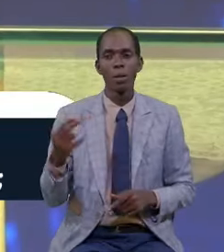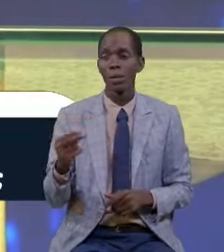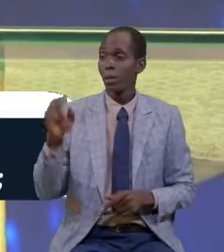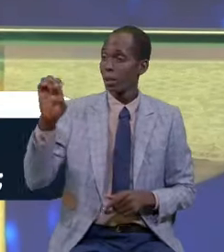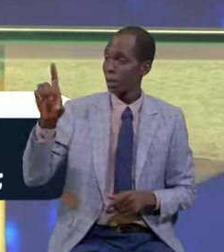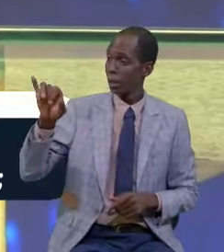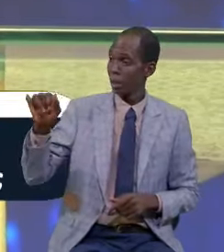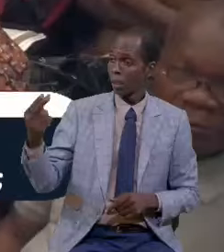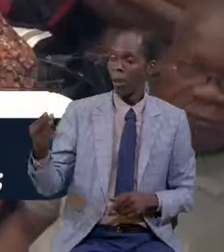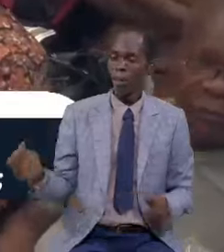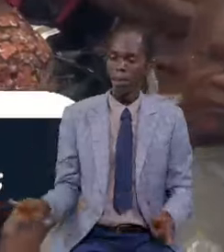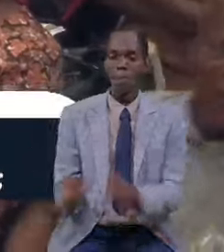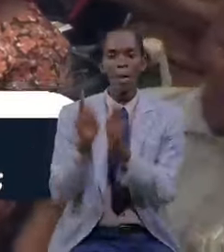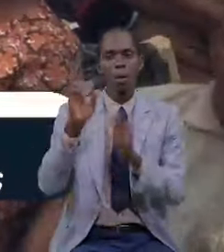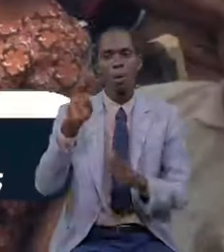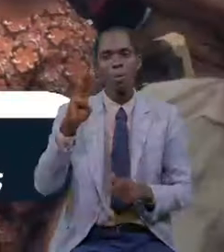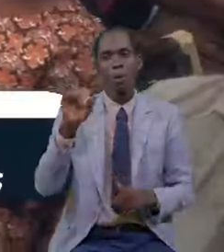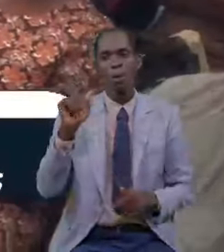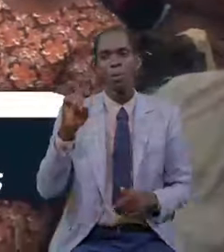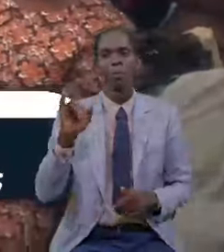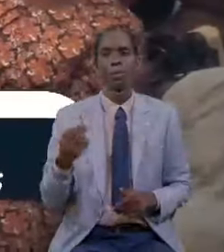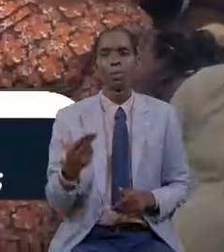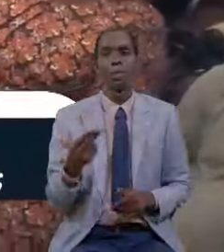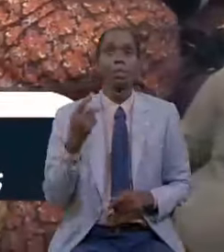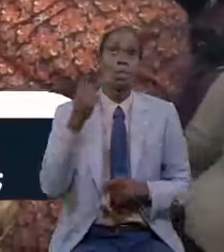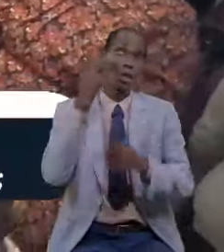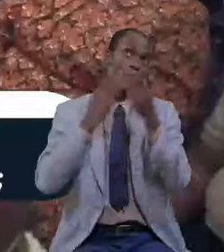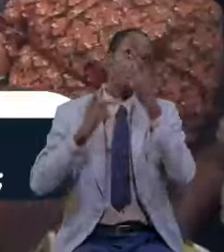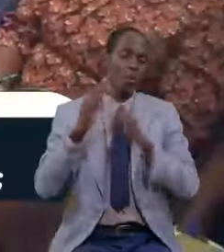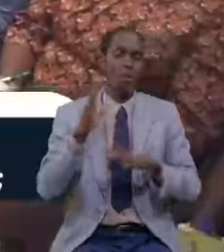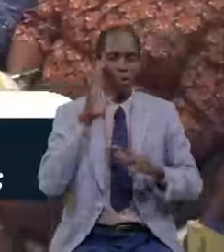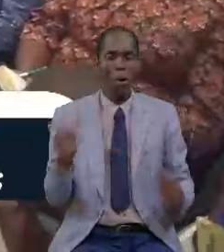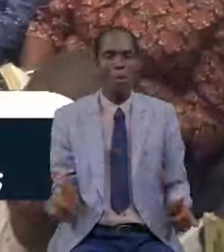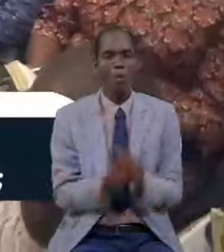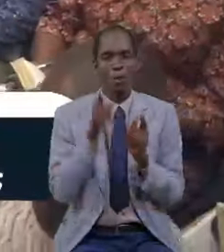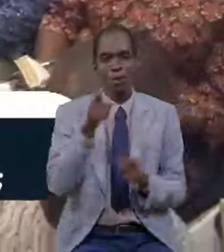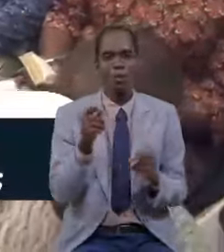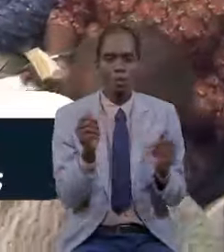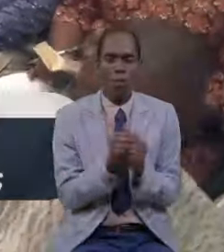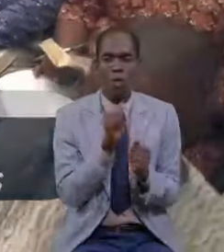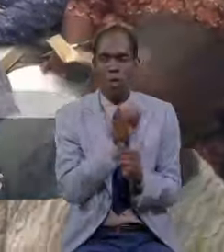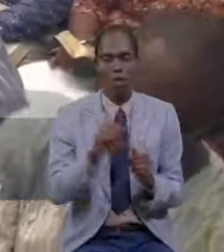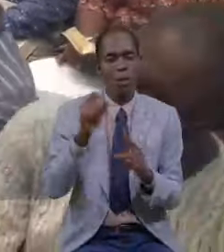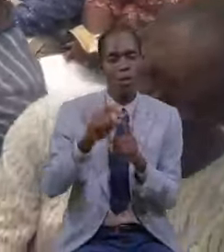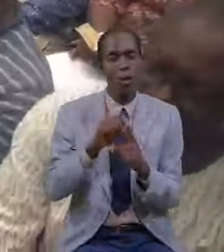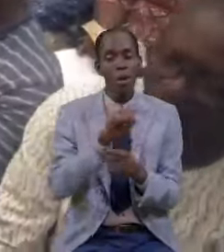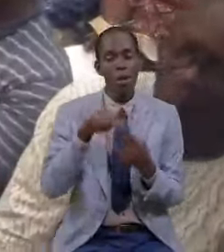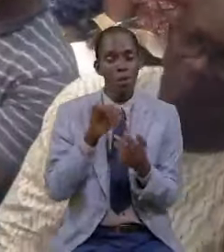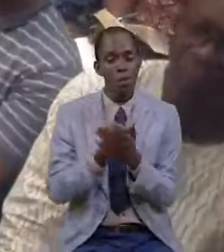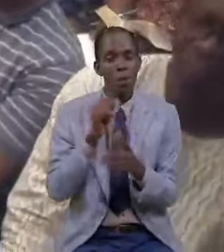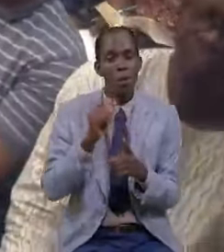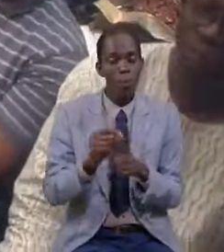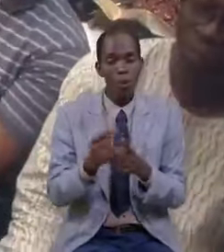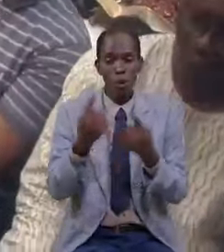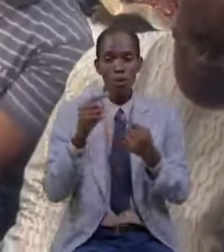Elijah met him. The prophet will meet you. He'll meet you with a message. And when the message comes to you, it will